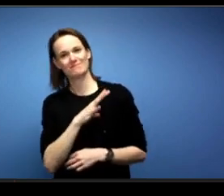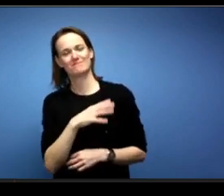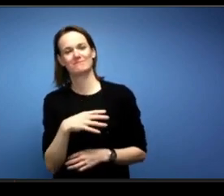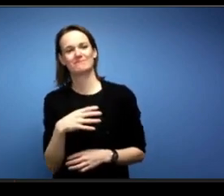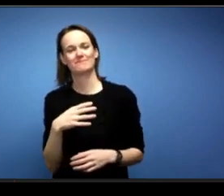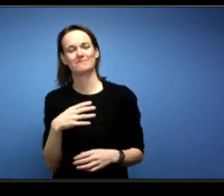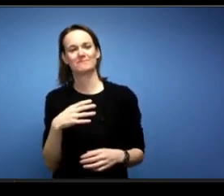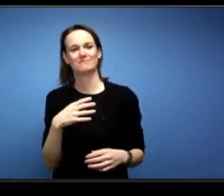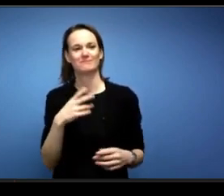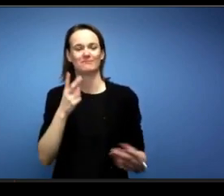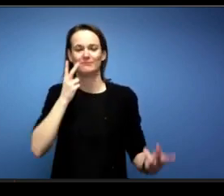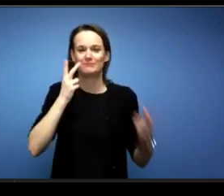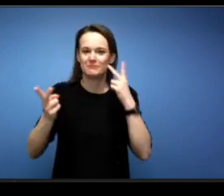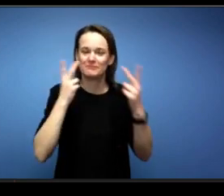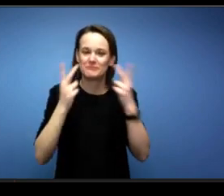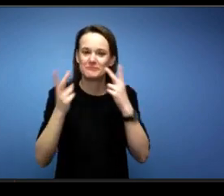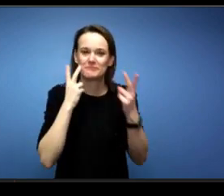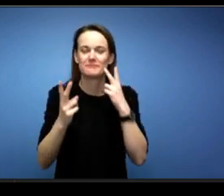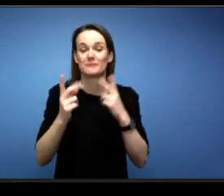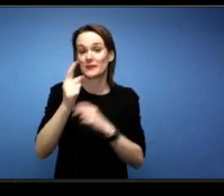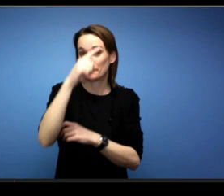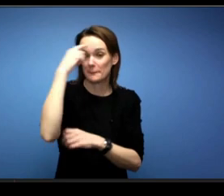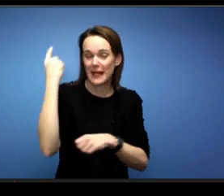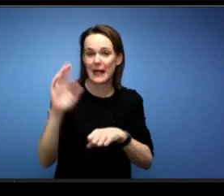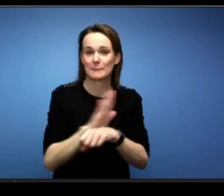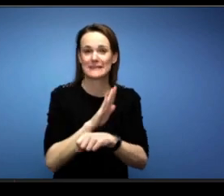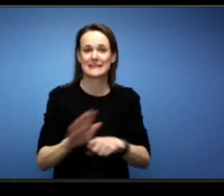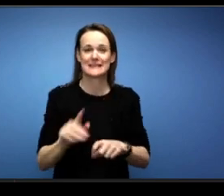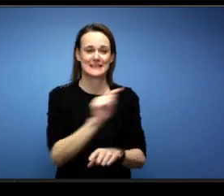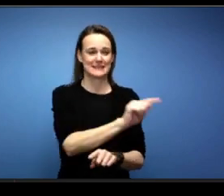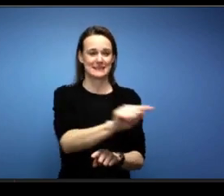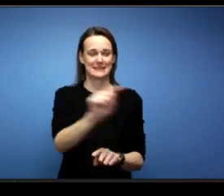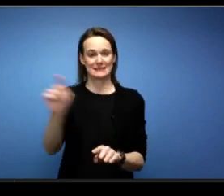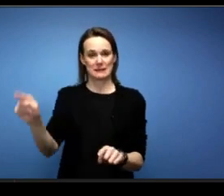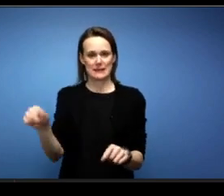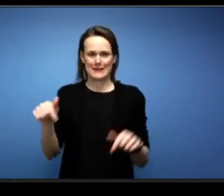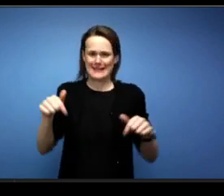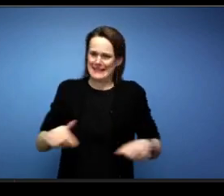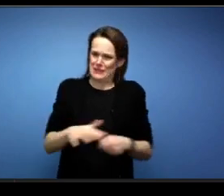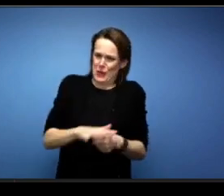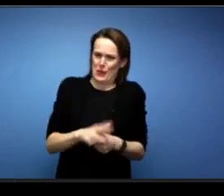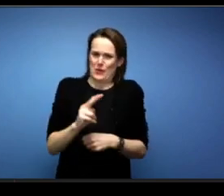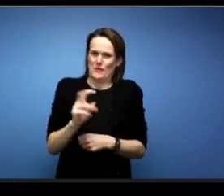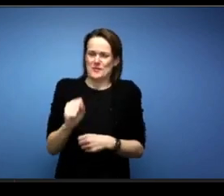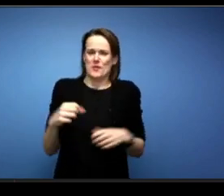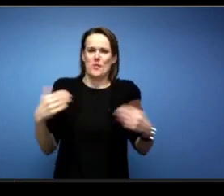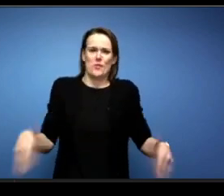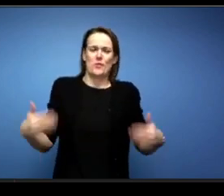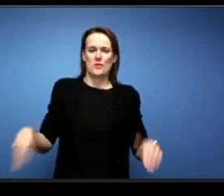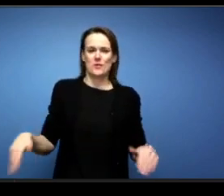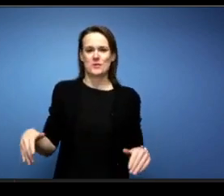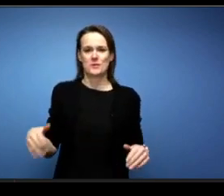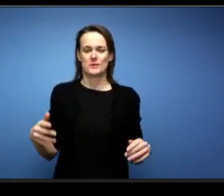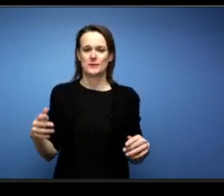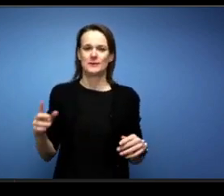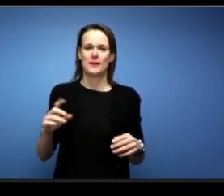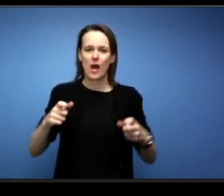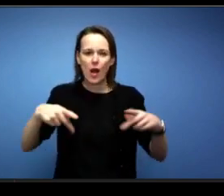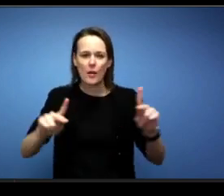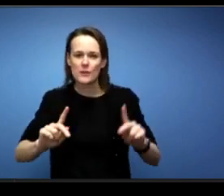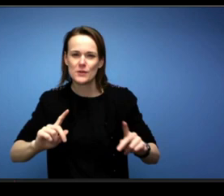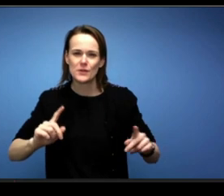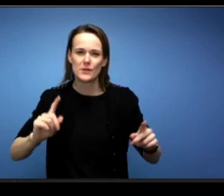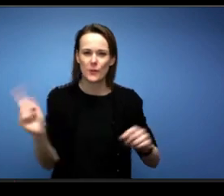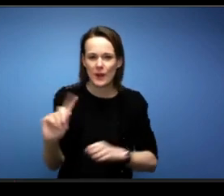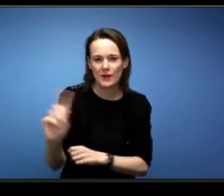look around at all the different Black businesses, especially within our local communities, and see like what are the opportunities